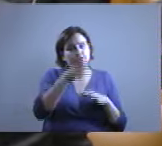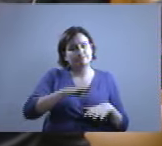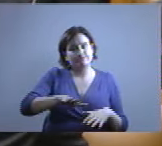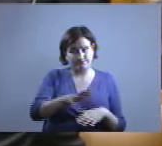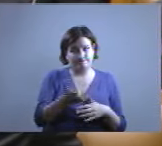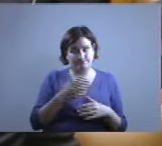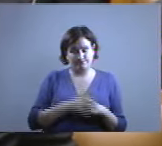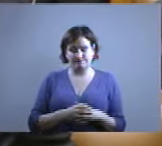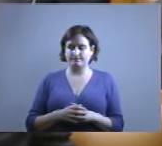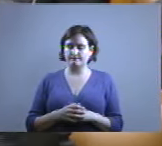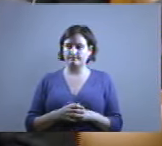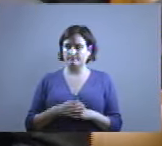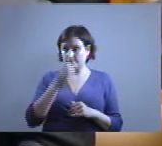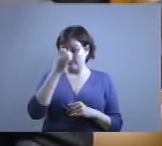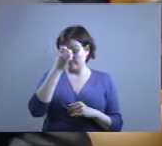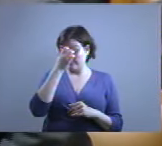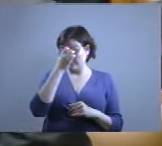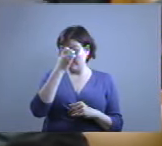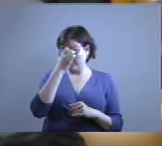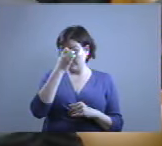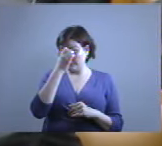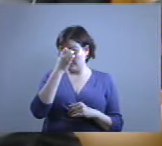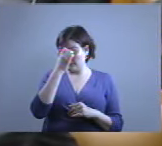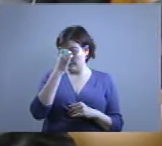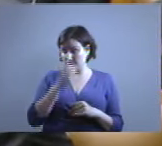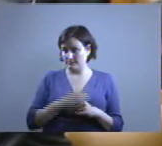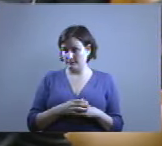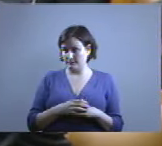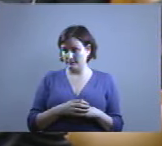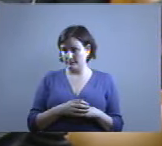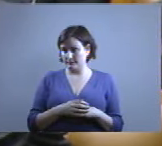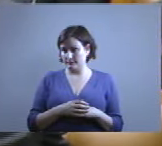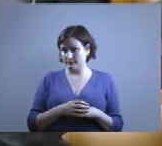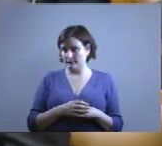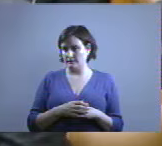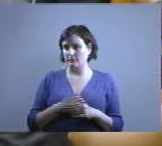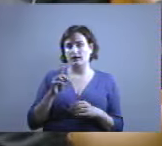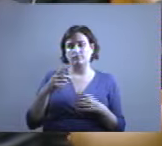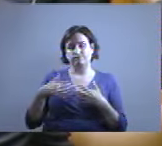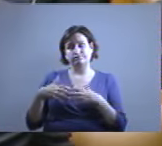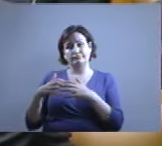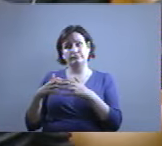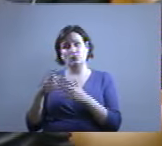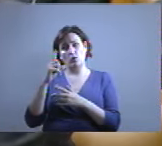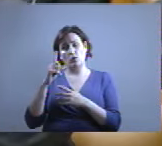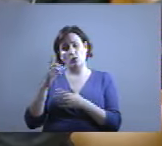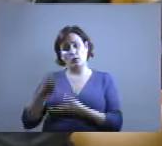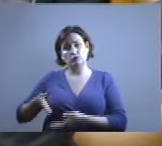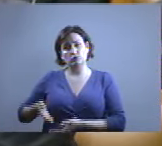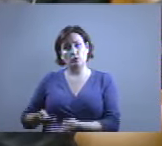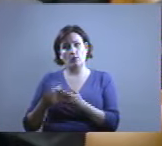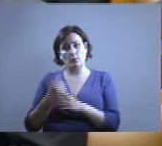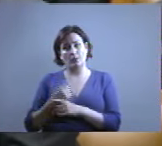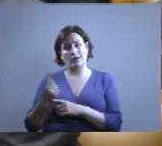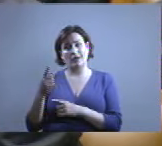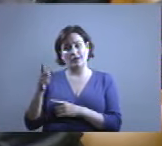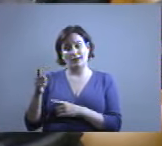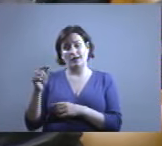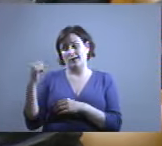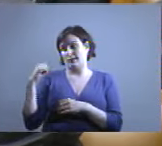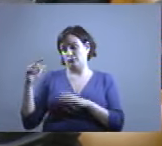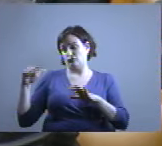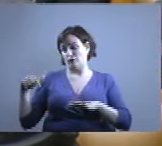poor communities. Indeed, the one school per week launch in the middle of July is on track, and if we